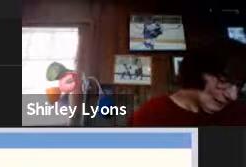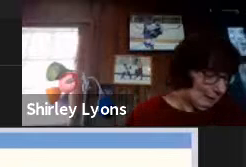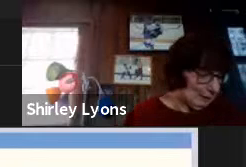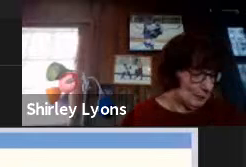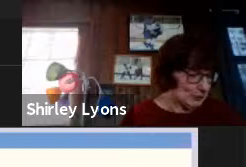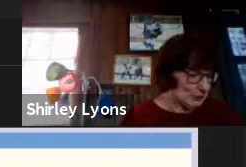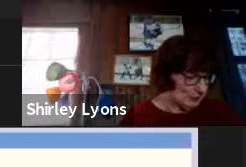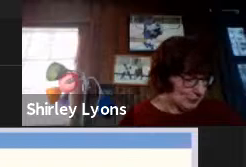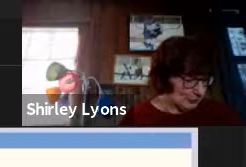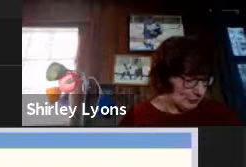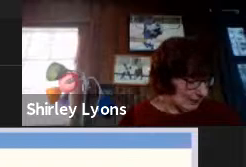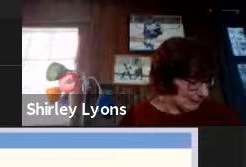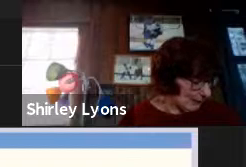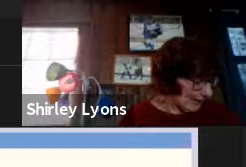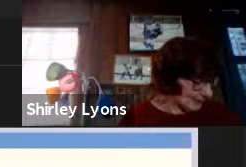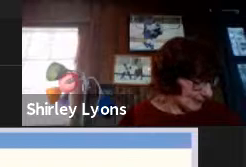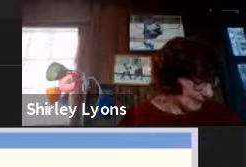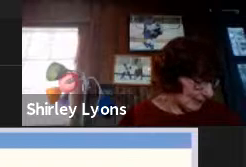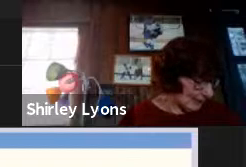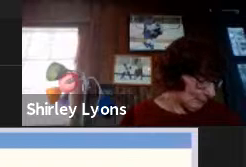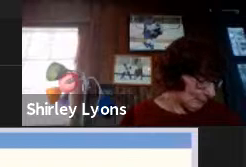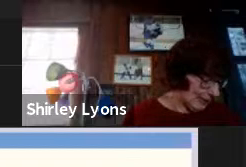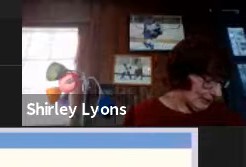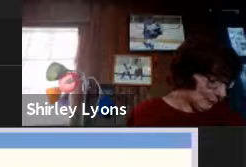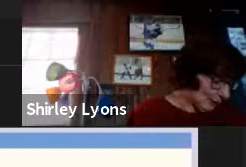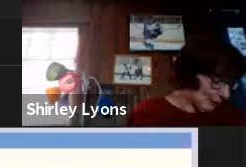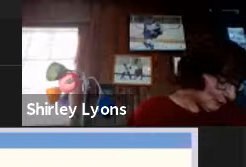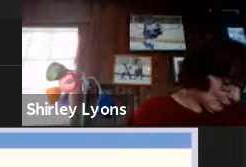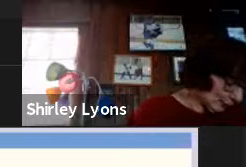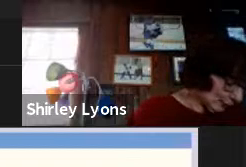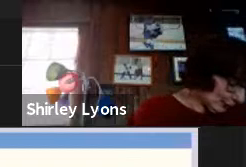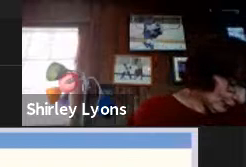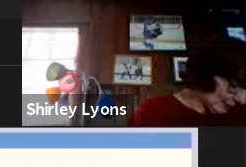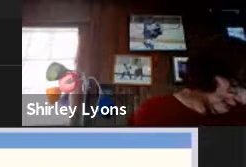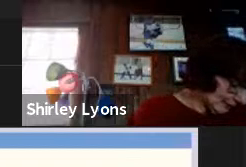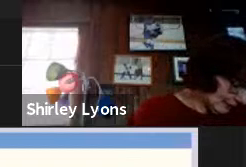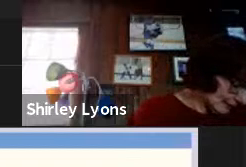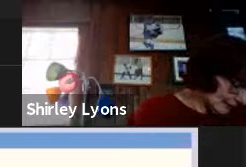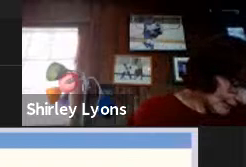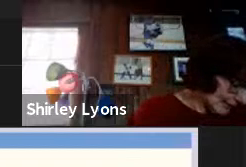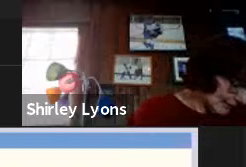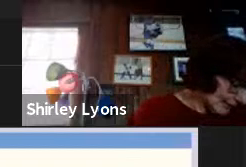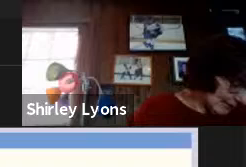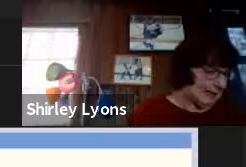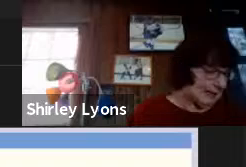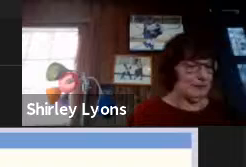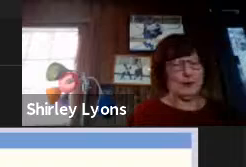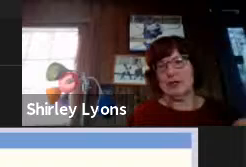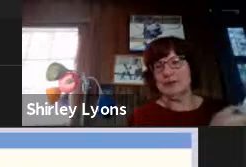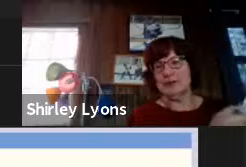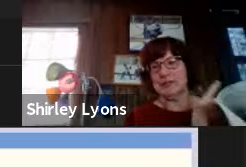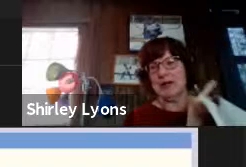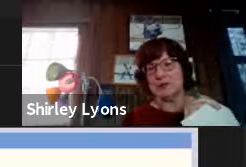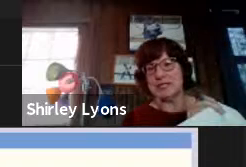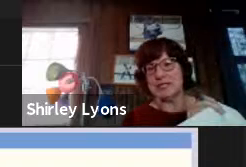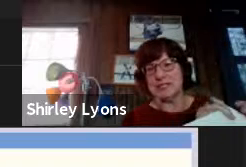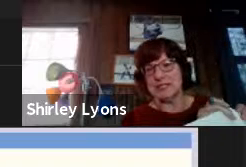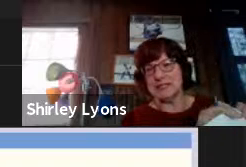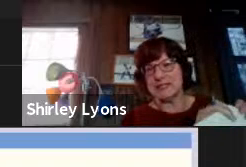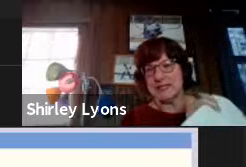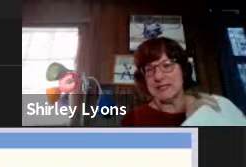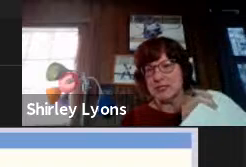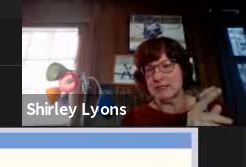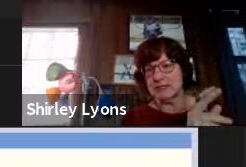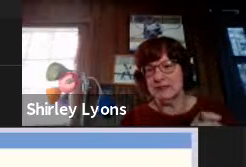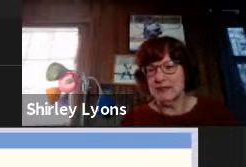Okay, a motion to adjourn has passed. I thank you all for your attendance today and for all of the